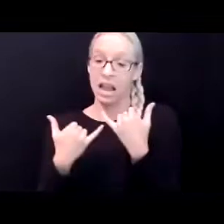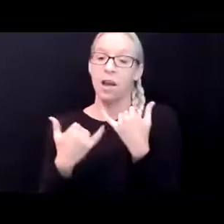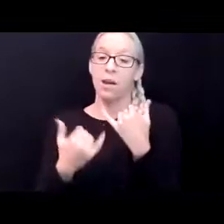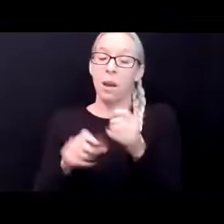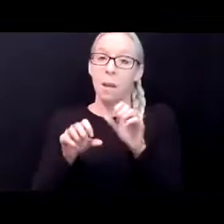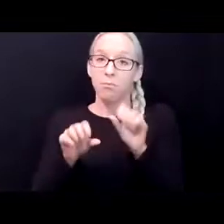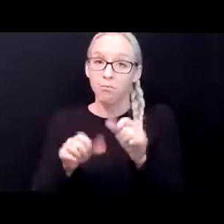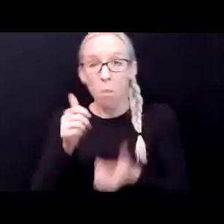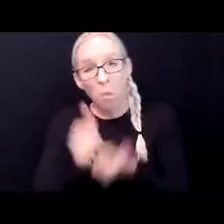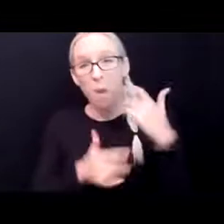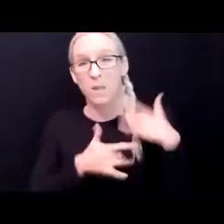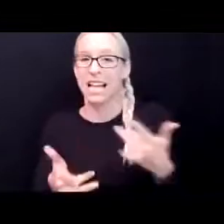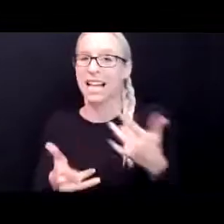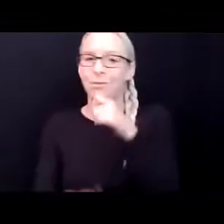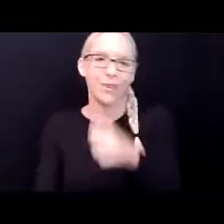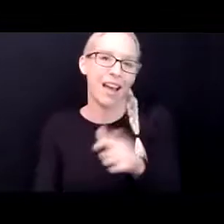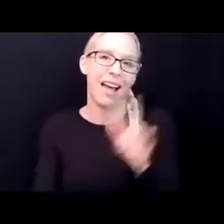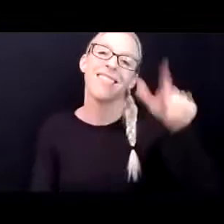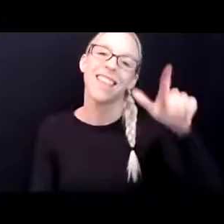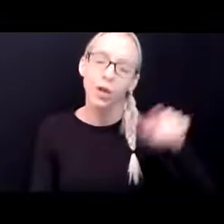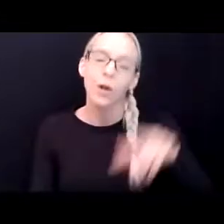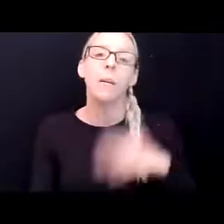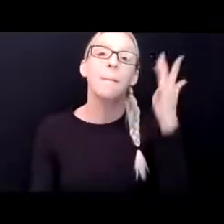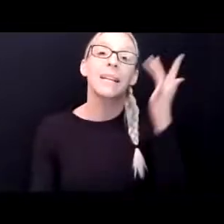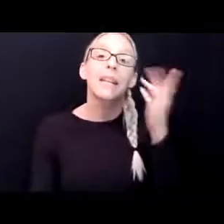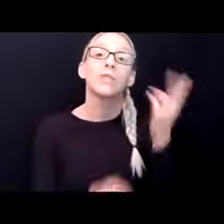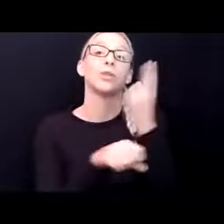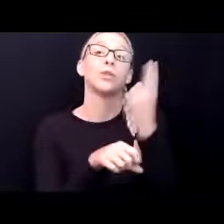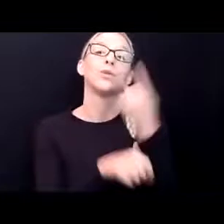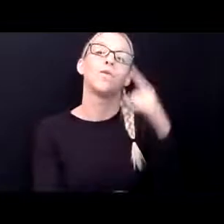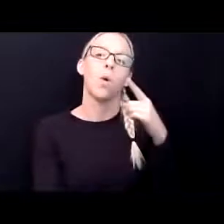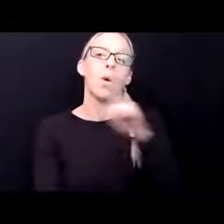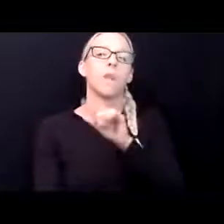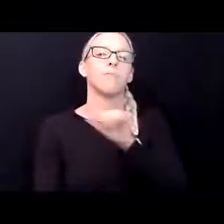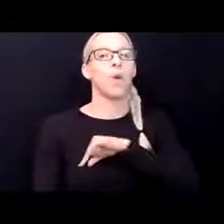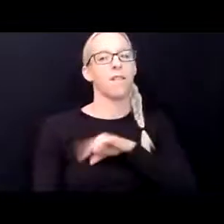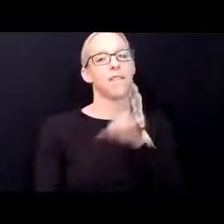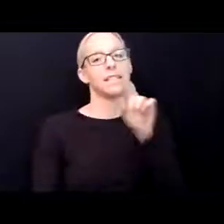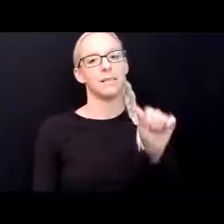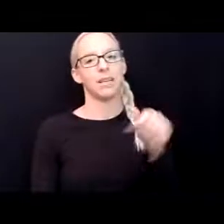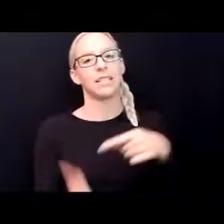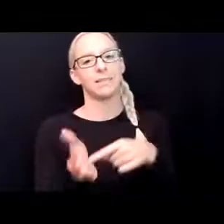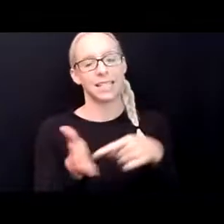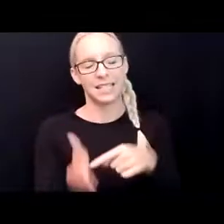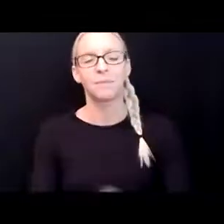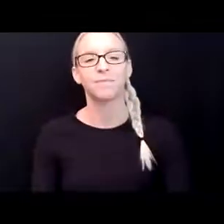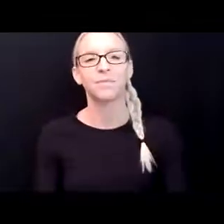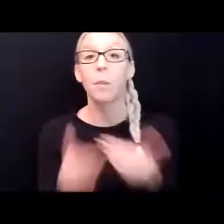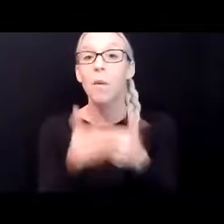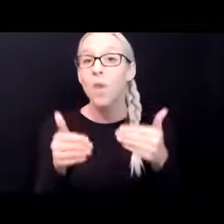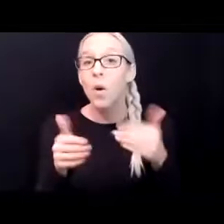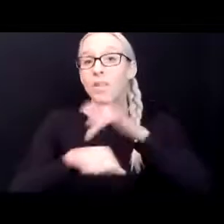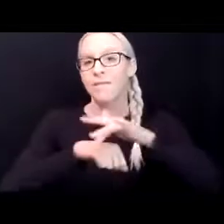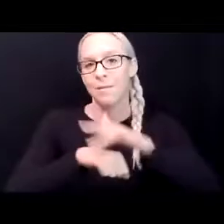because we're going to use it for those qualified disability expenses. But before Able accounts were available, special needs